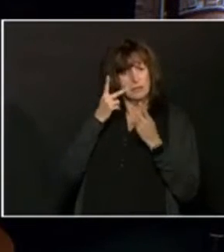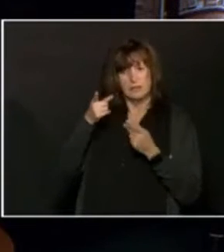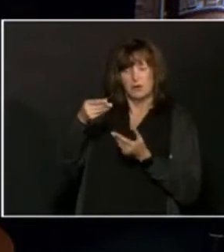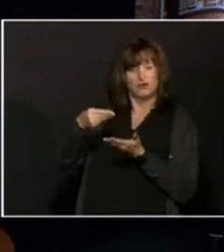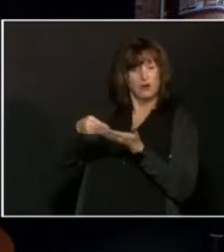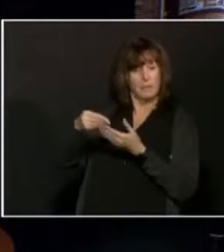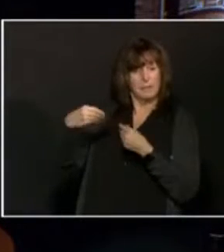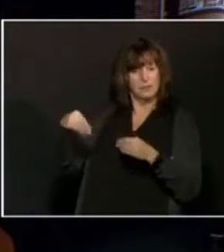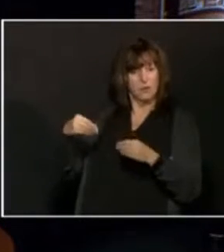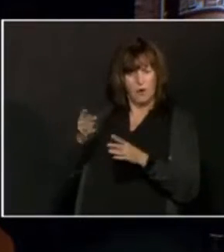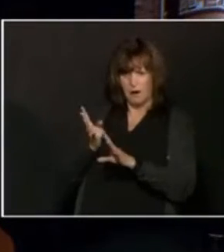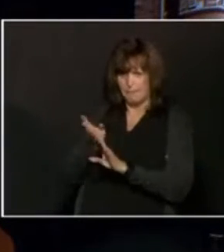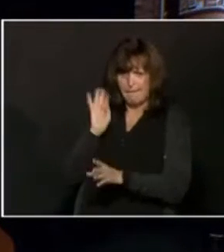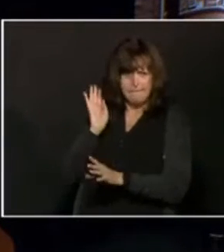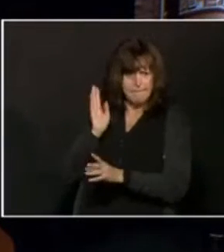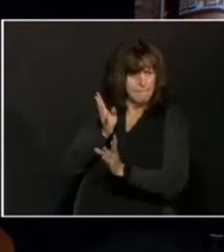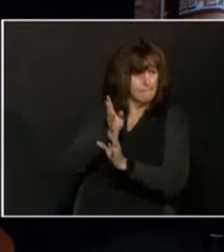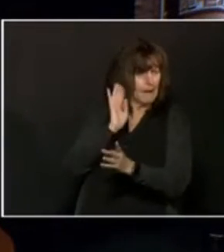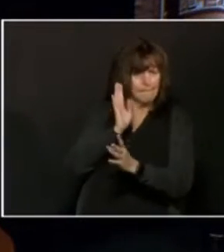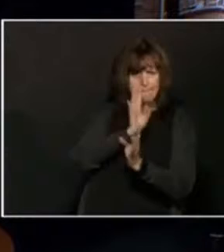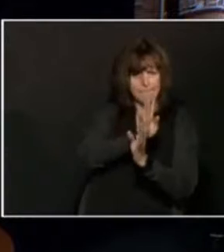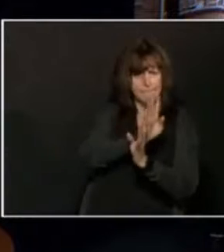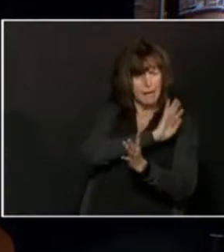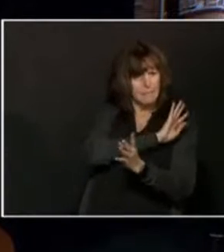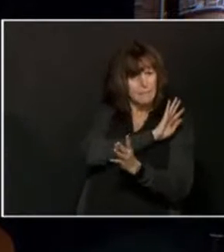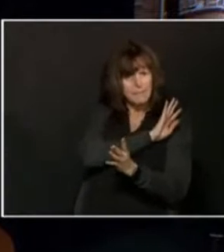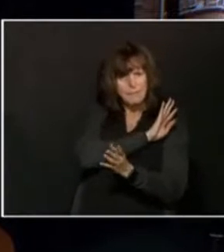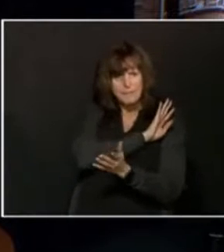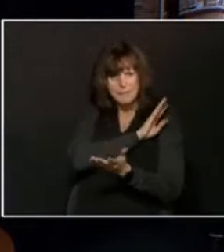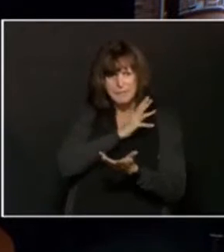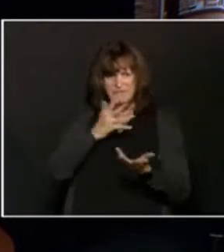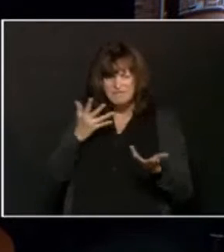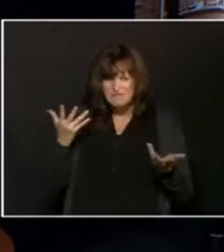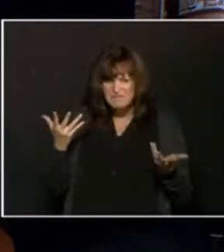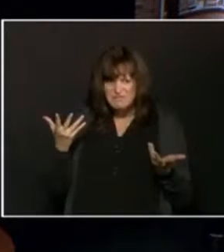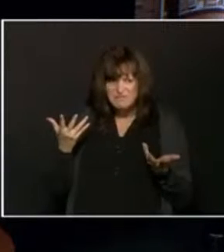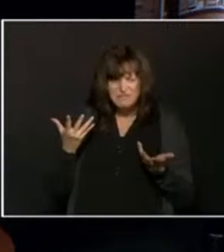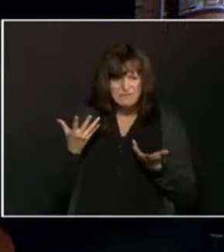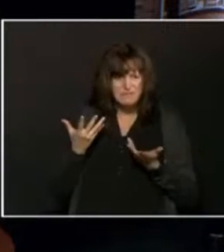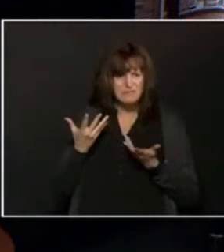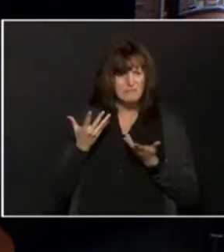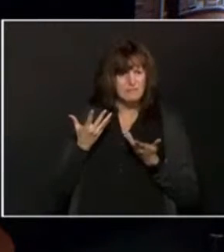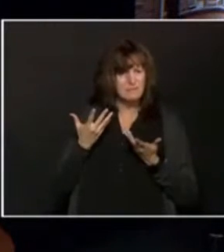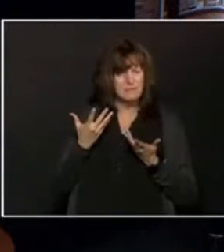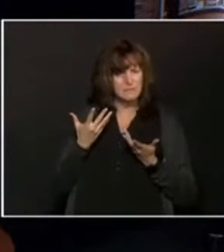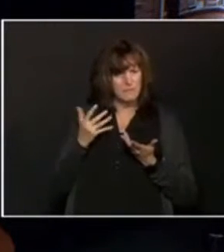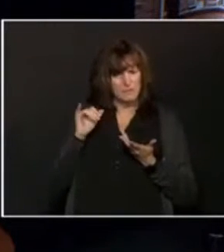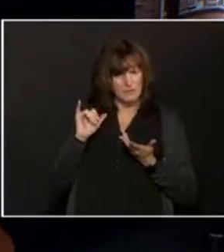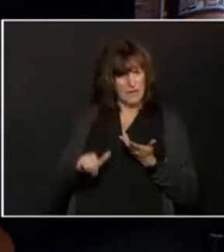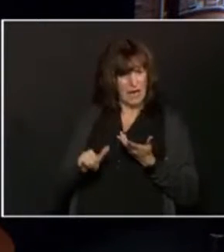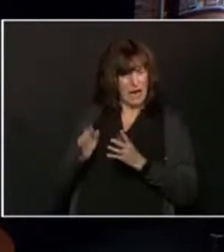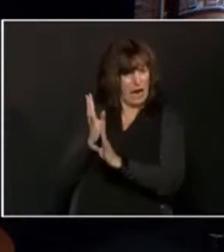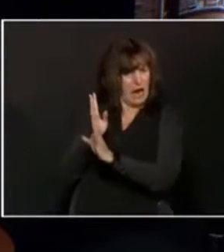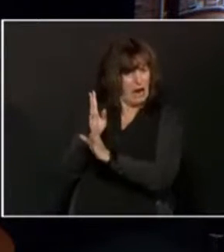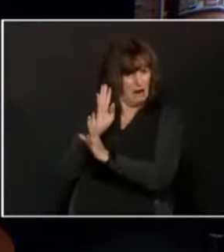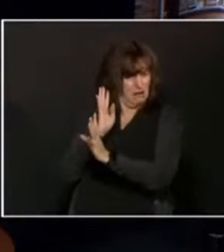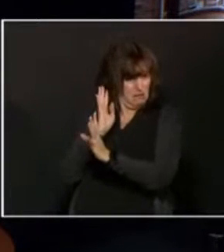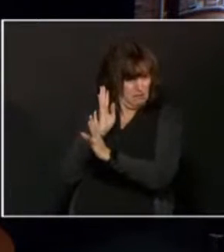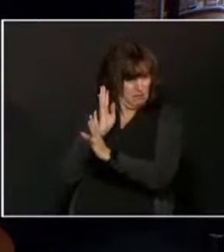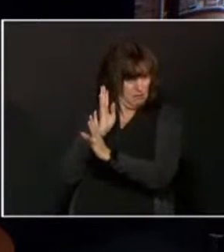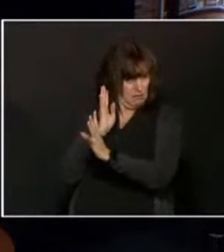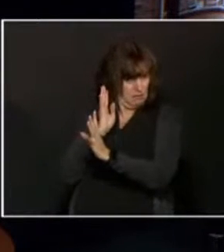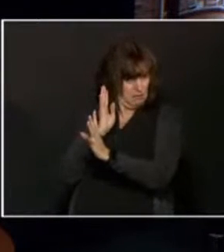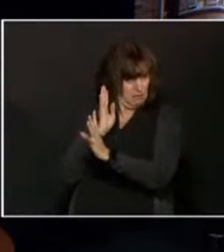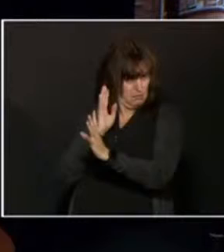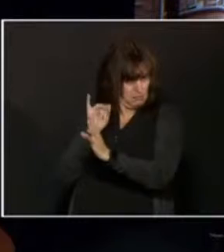big box stores. What are we seeing as far as the actual rate of transmission in those types of settings? And are further restrictions